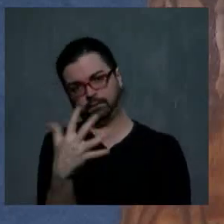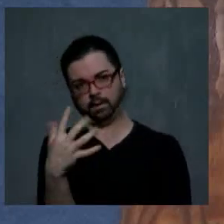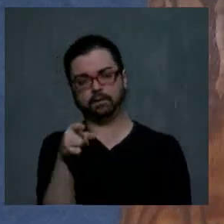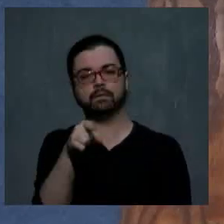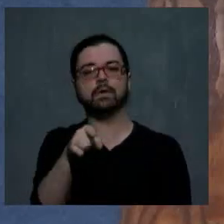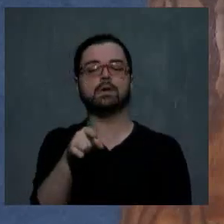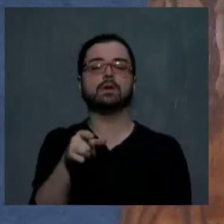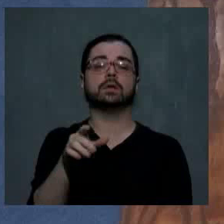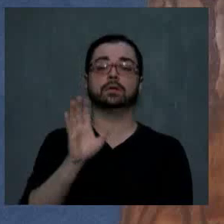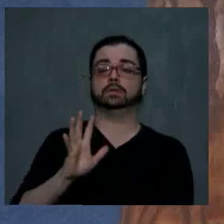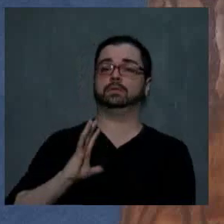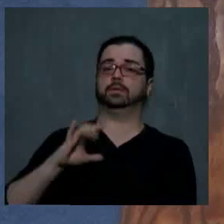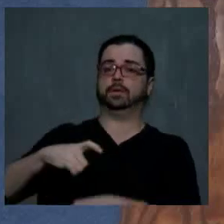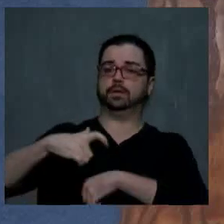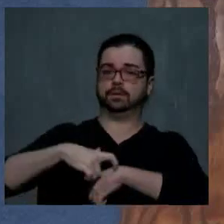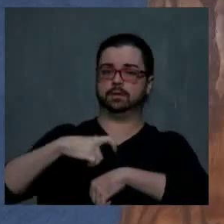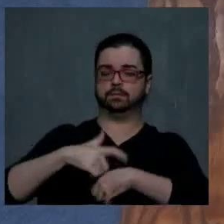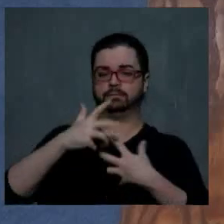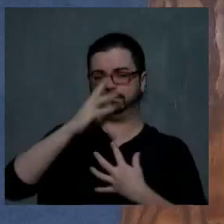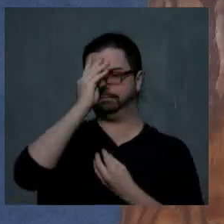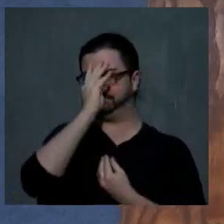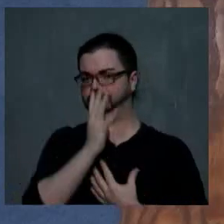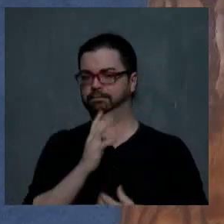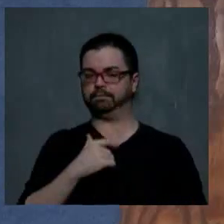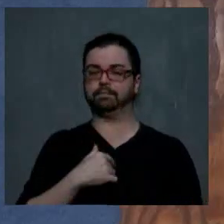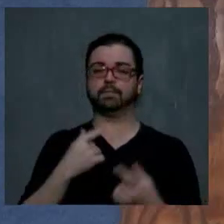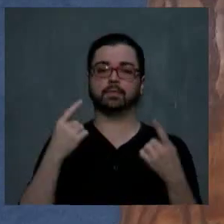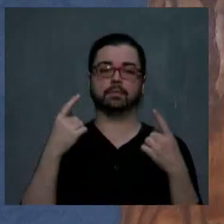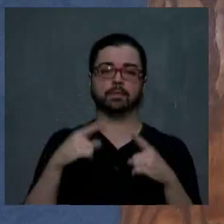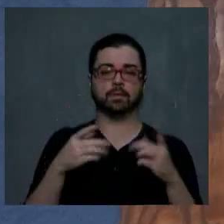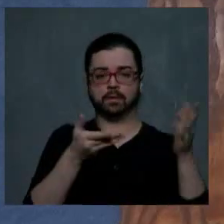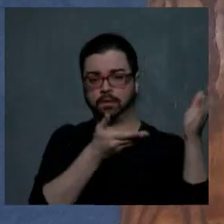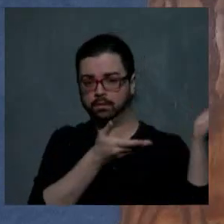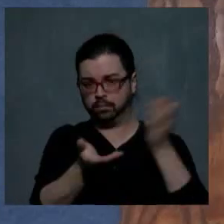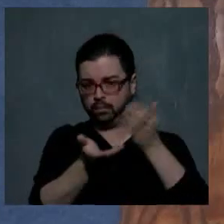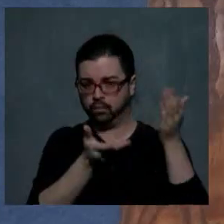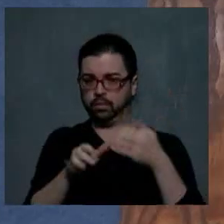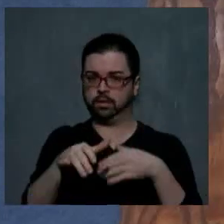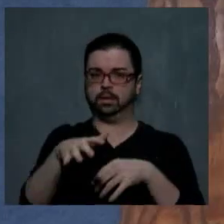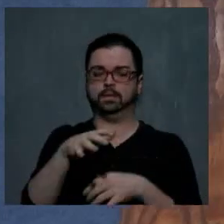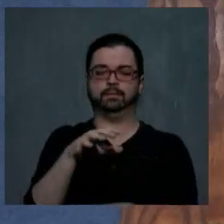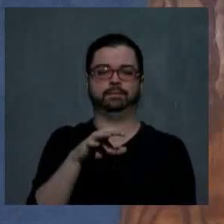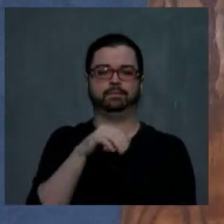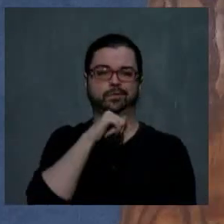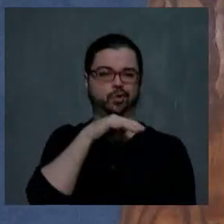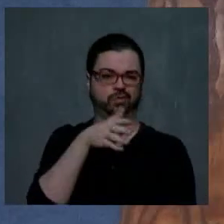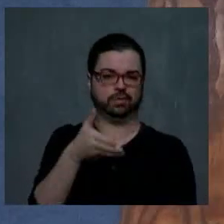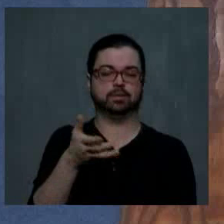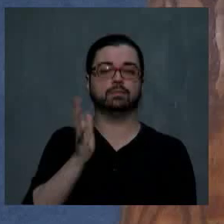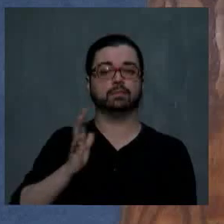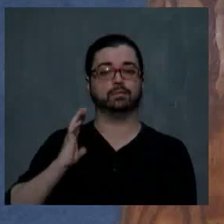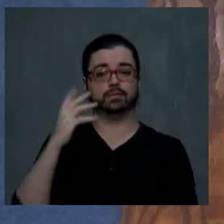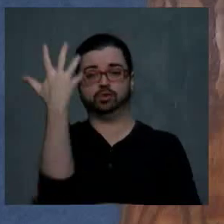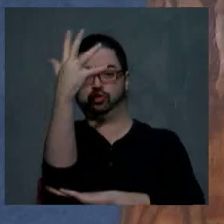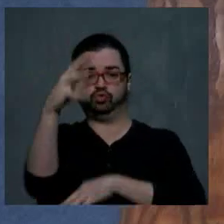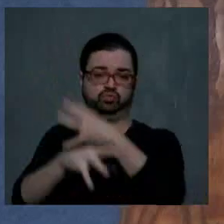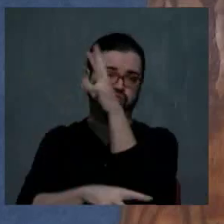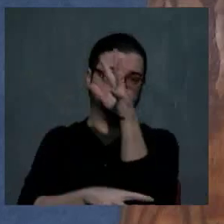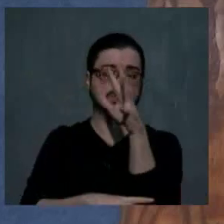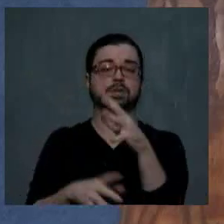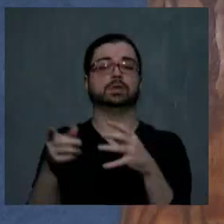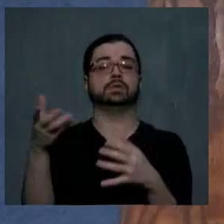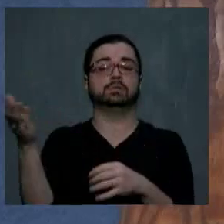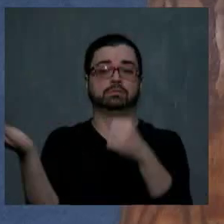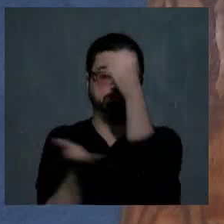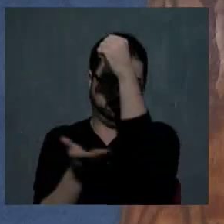we were told at that time that when they brought all the fill dirt in, they cleared that area, stripped it of its trees and vegetation,